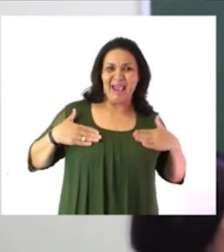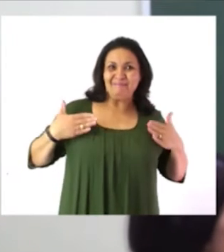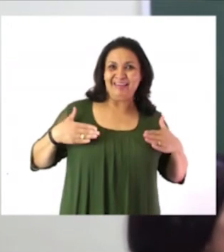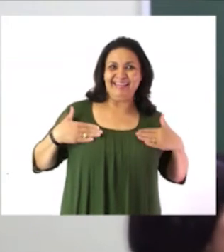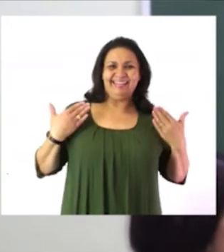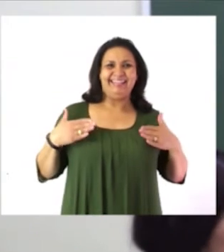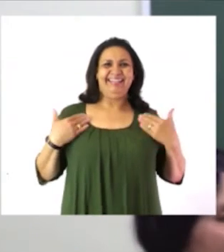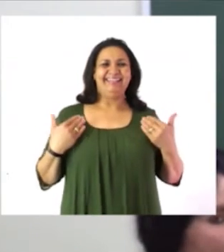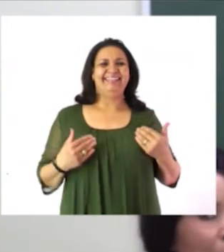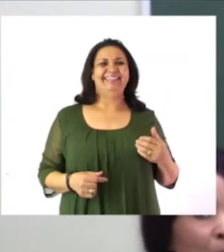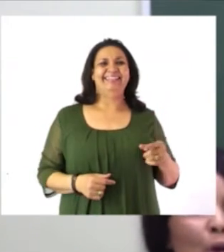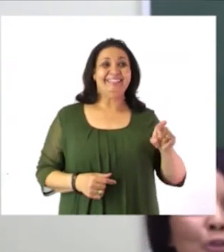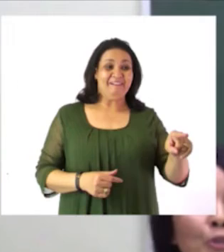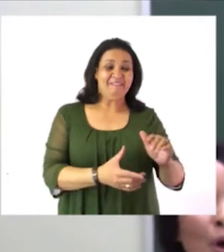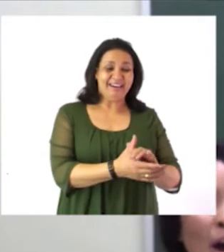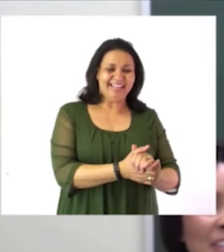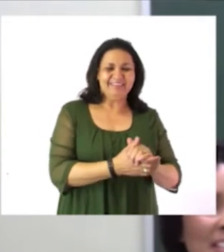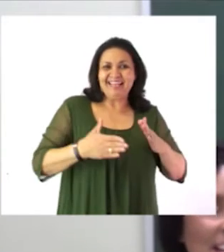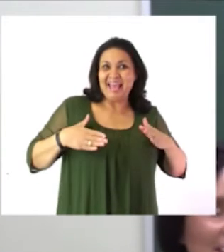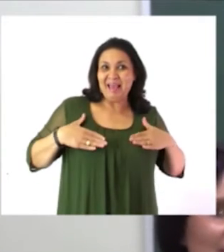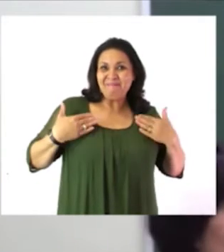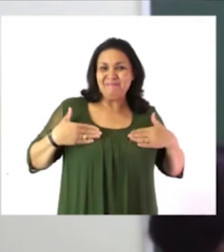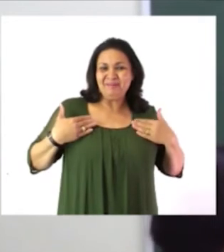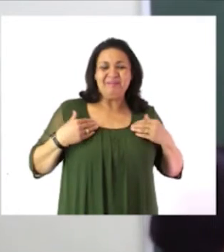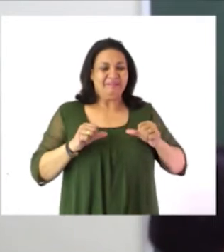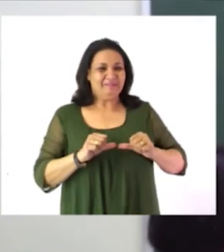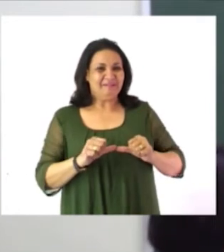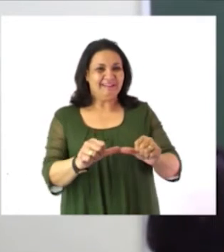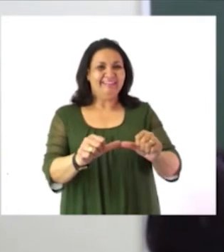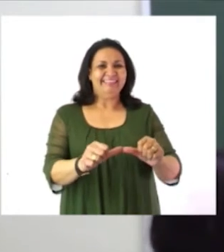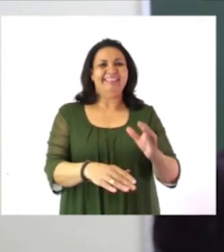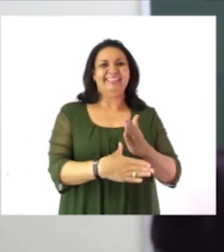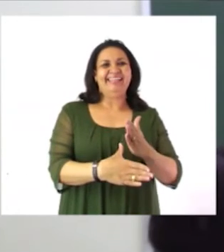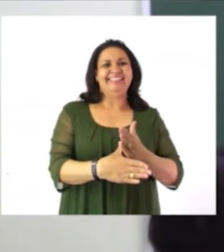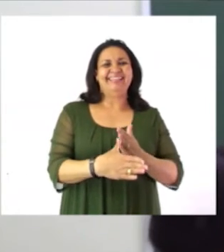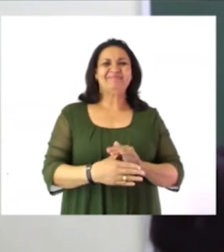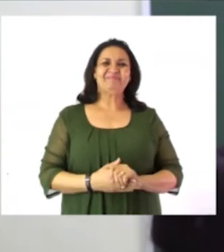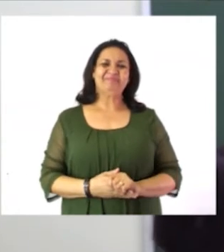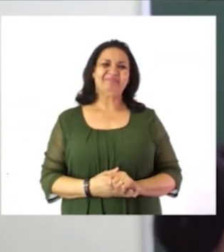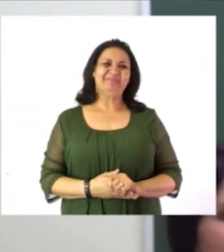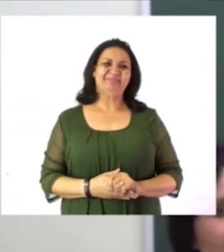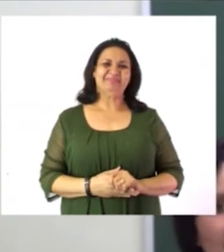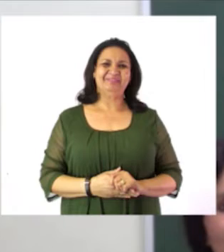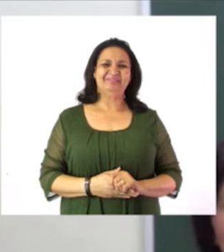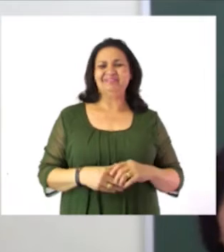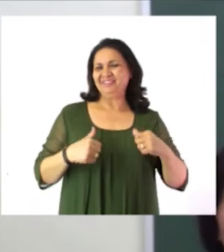means he was very happy throughout this lesson. Wow, an excellent job,